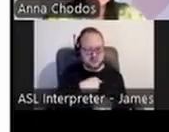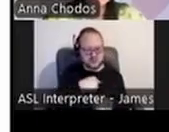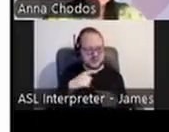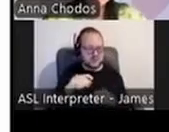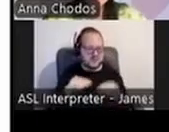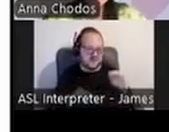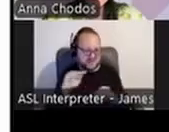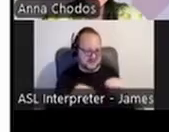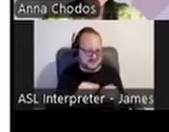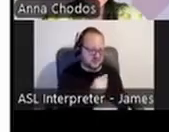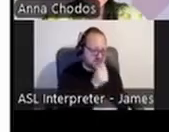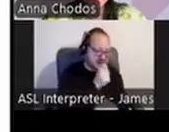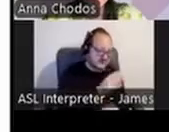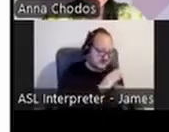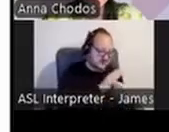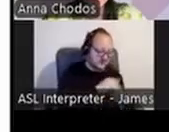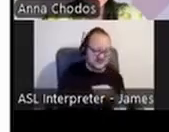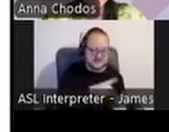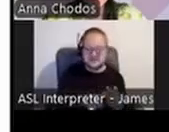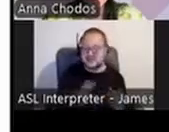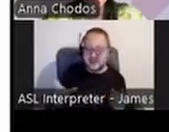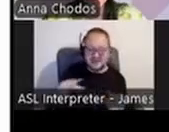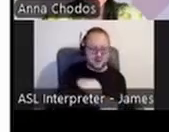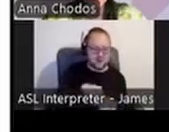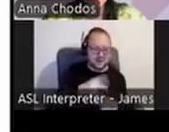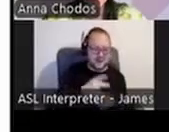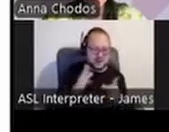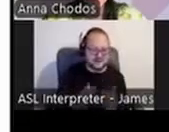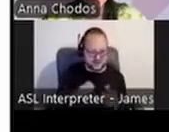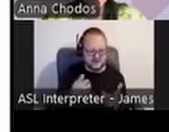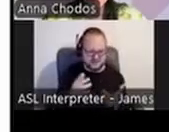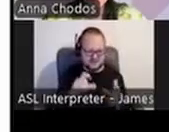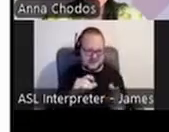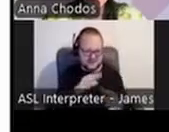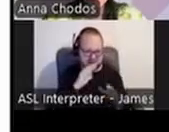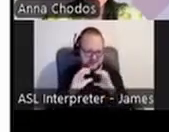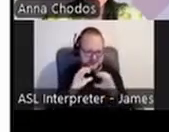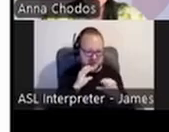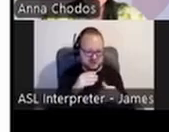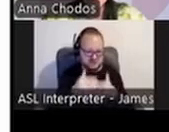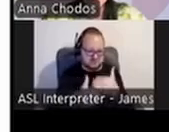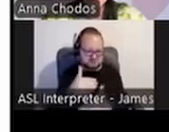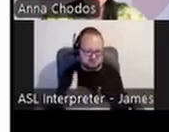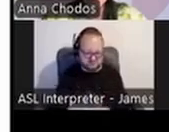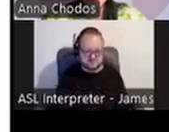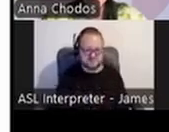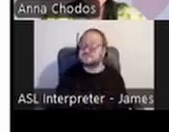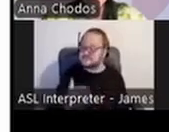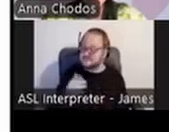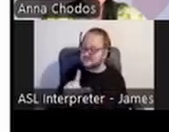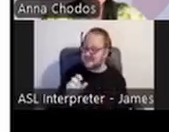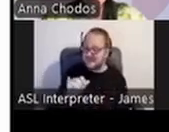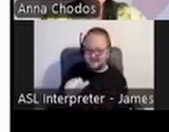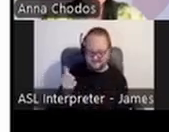Thanks so much, Anna. And you all certainly have a lot of different ways that you're working to help those care teams out, to really draw in the caregivers.